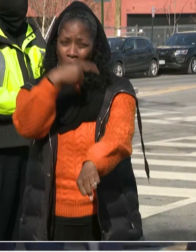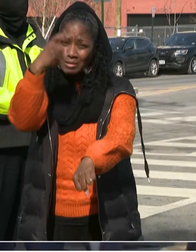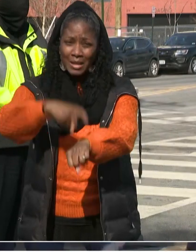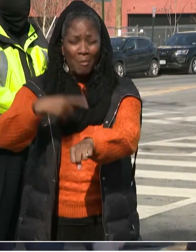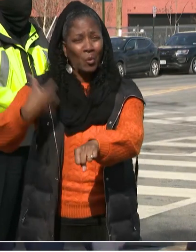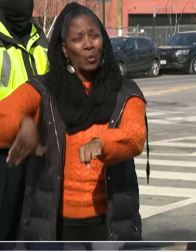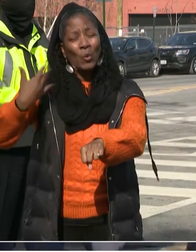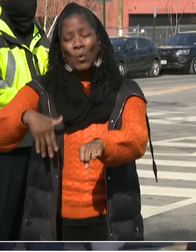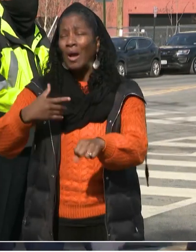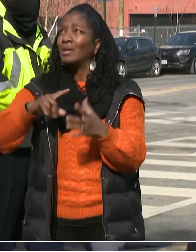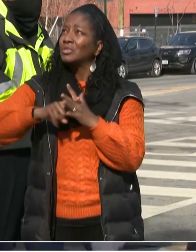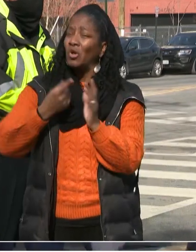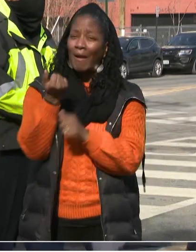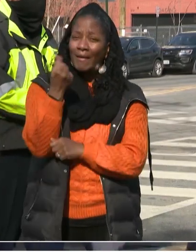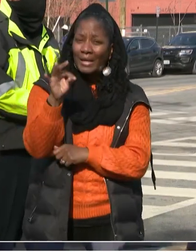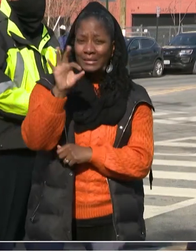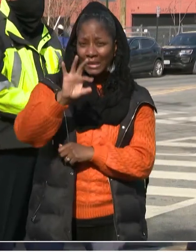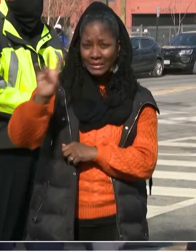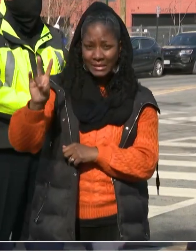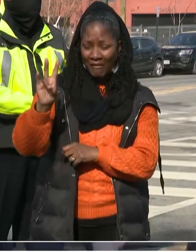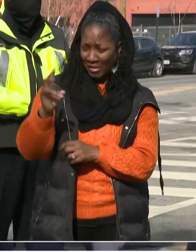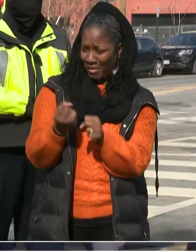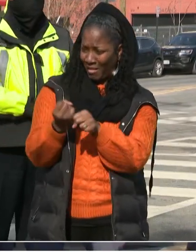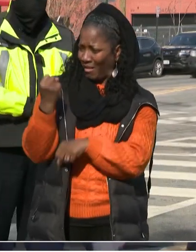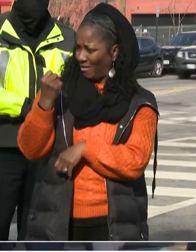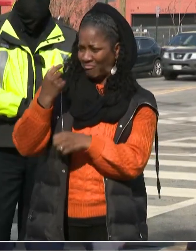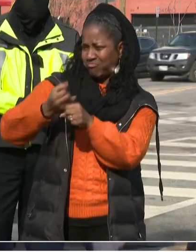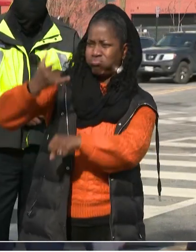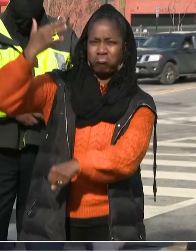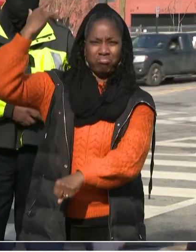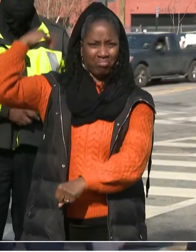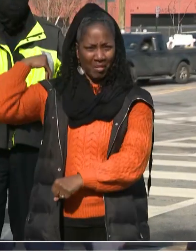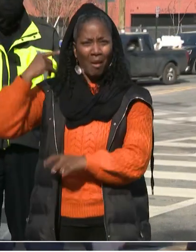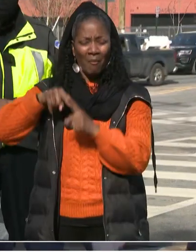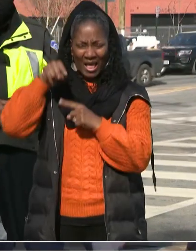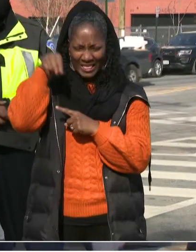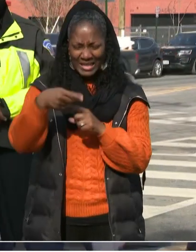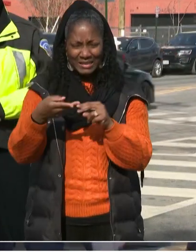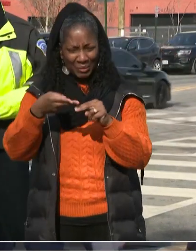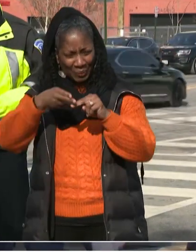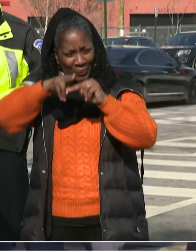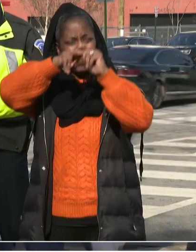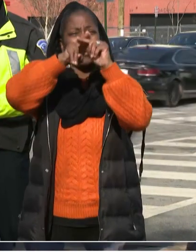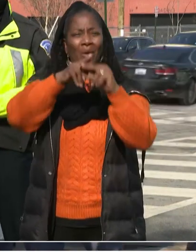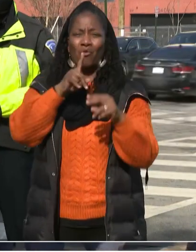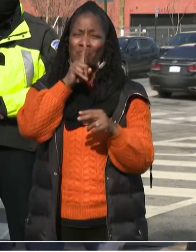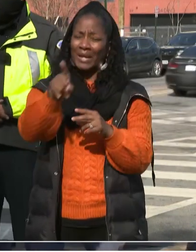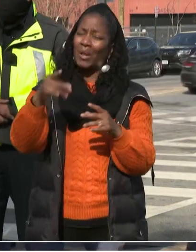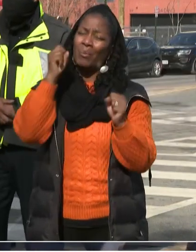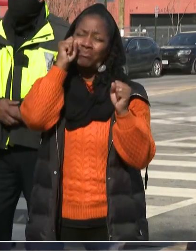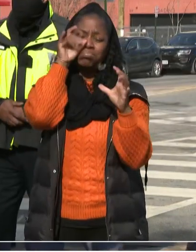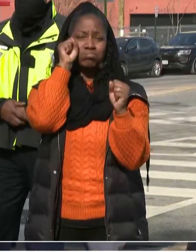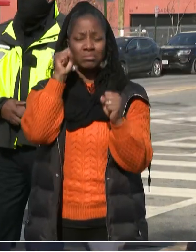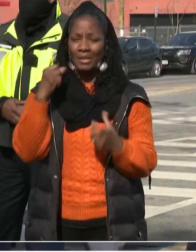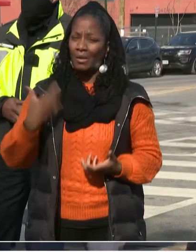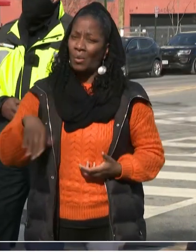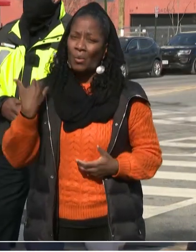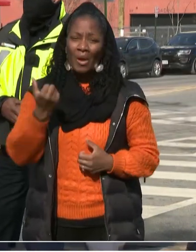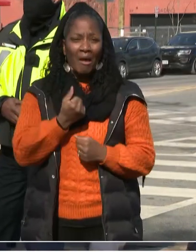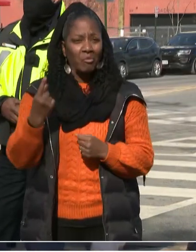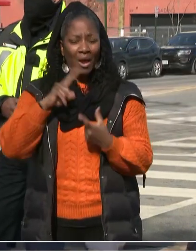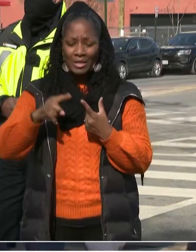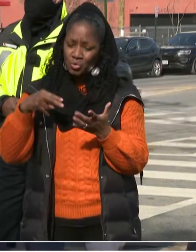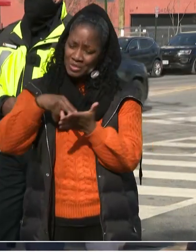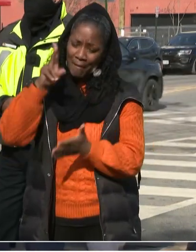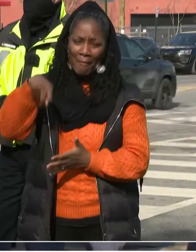in 1997 as a prosecutor. This is increasing in a way that is alarming and should be very alarming. Everyone has to step